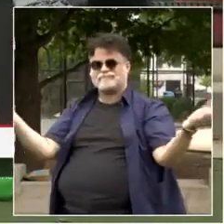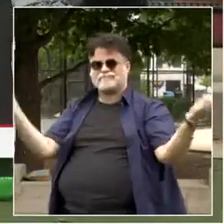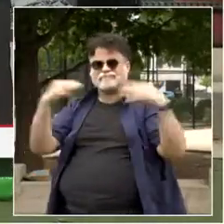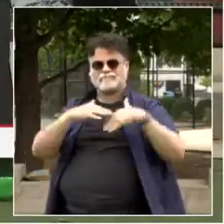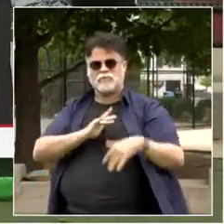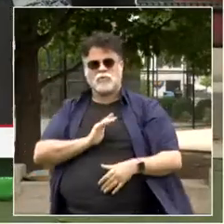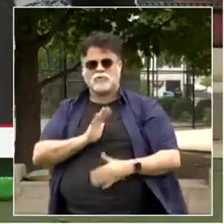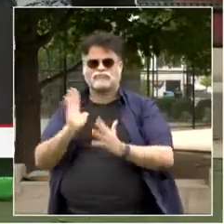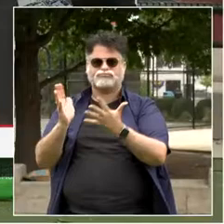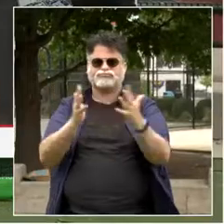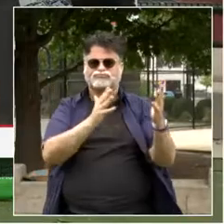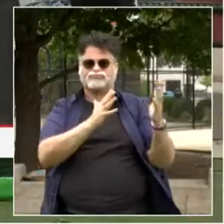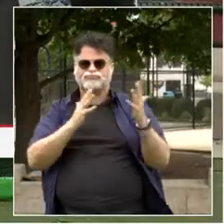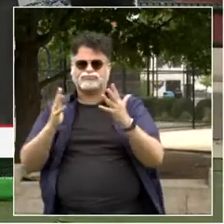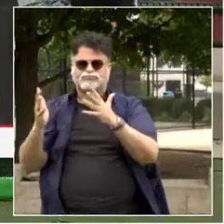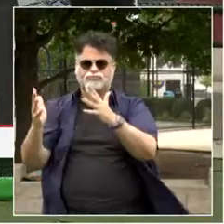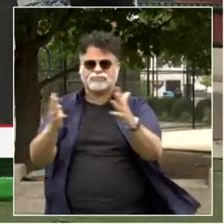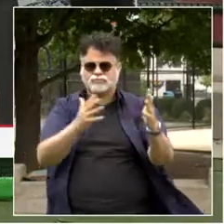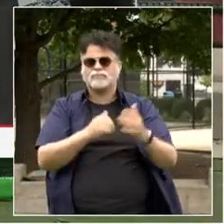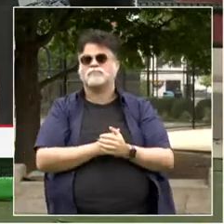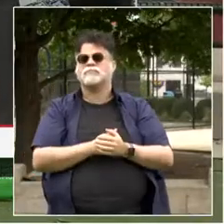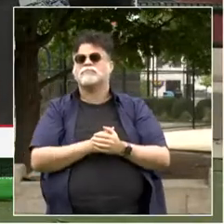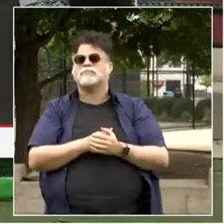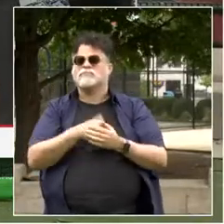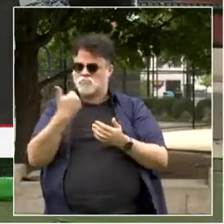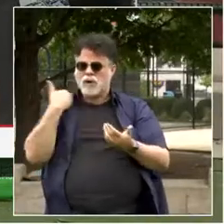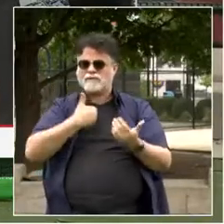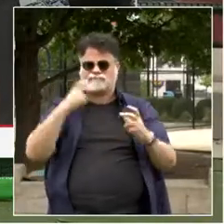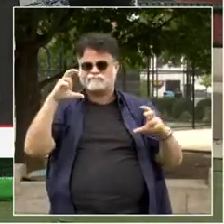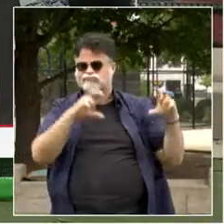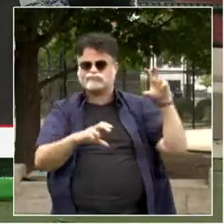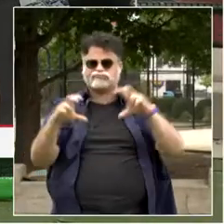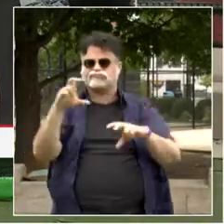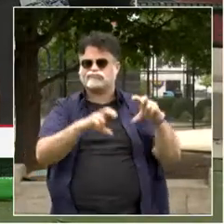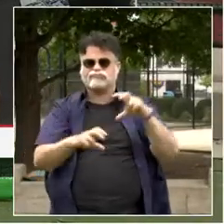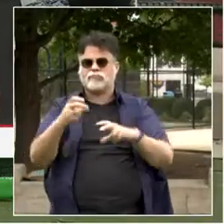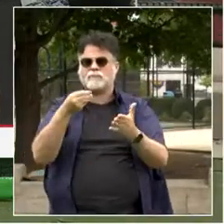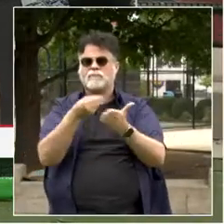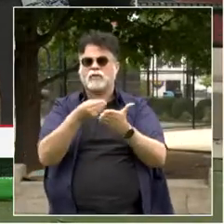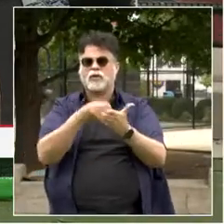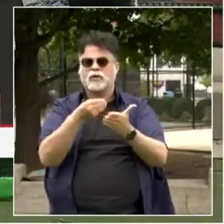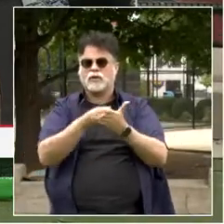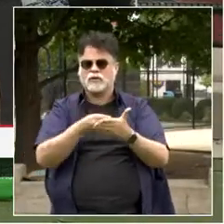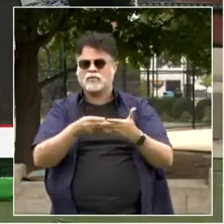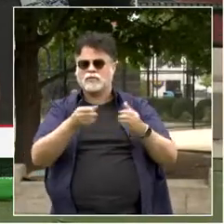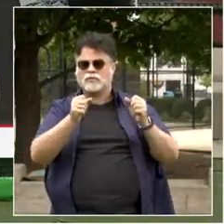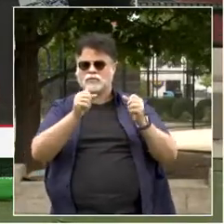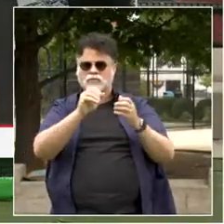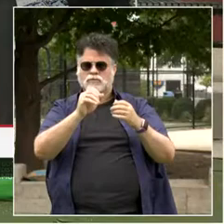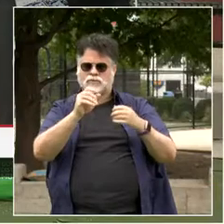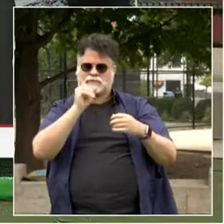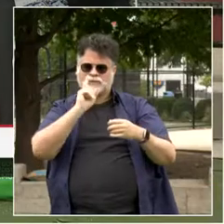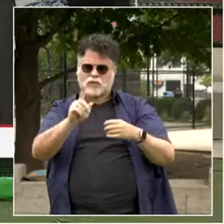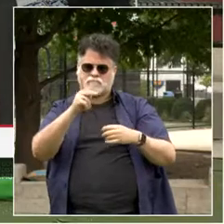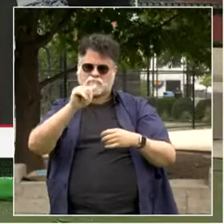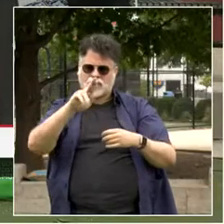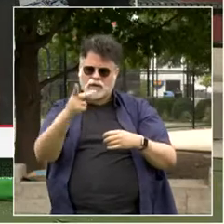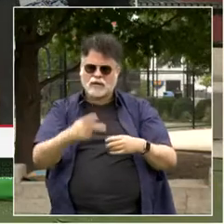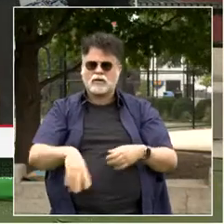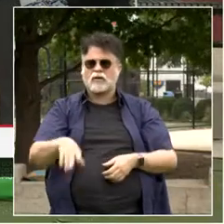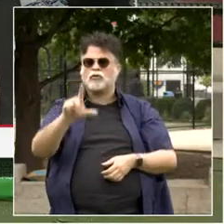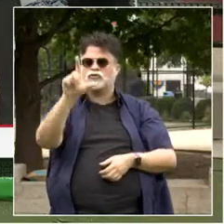we have invested over the next 6 years in modernizing our parks, modernizing our libraries and recreation